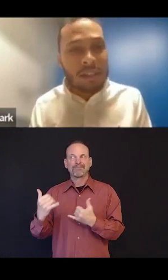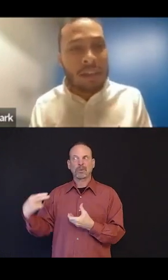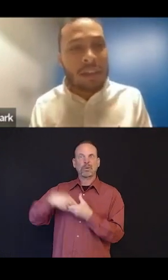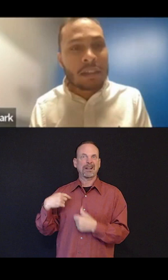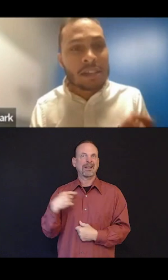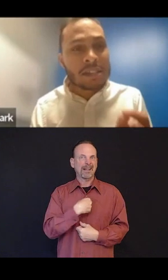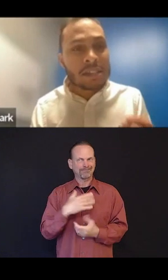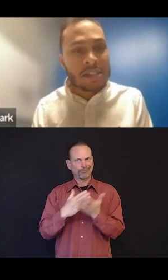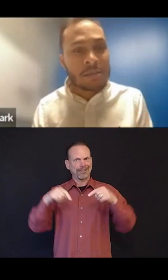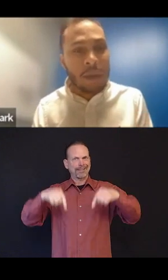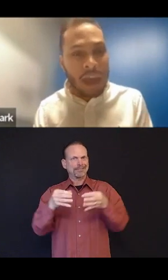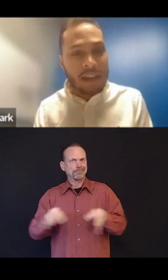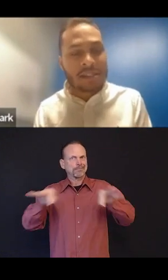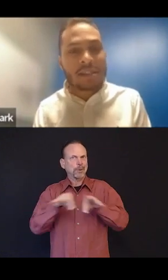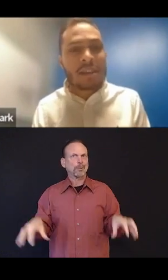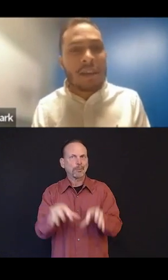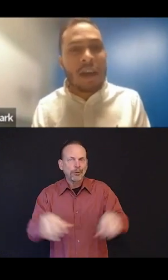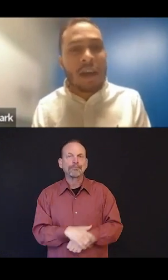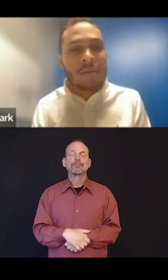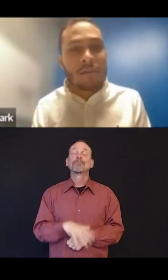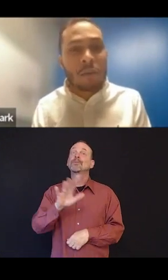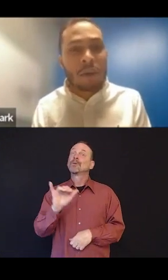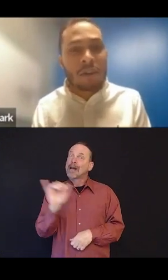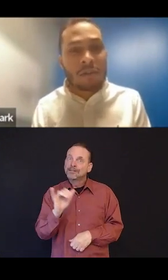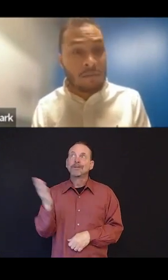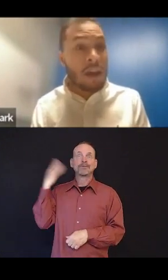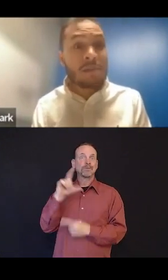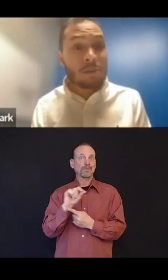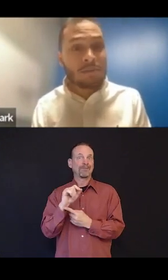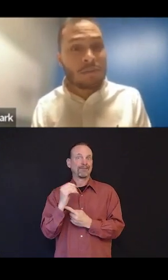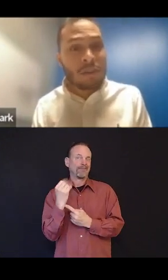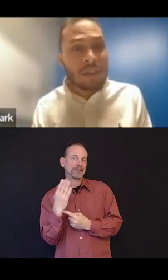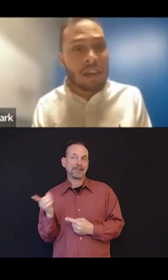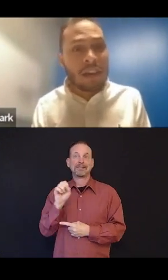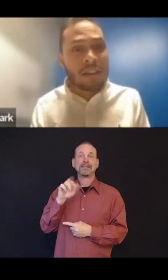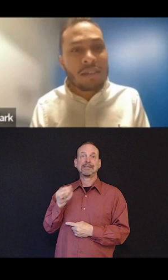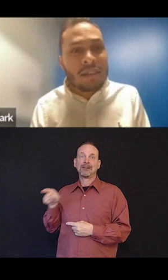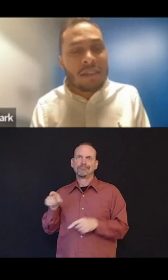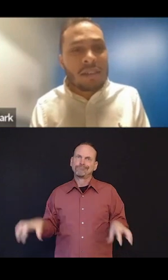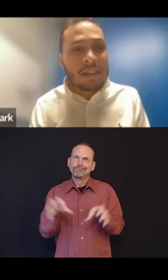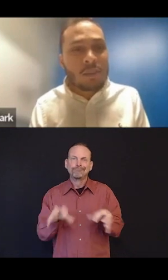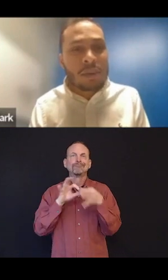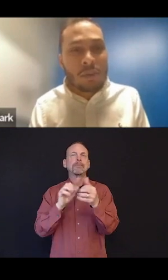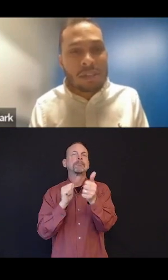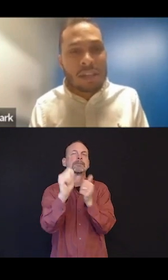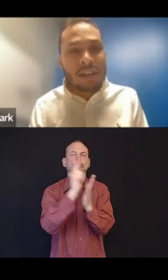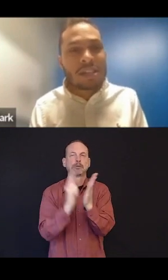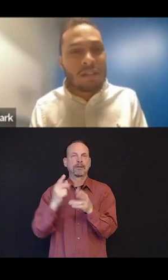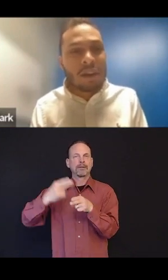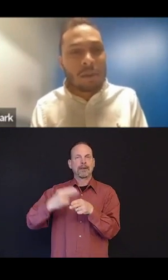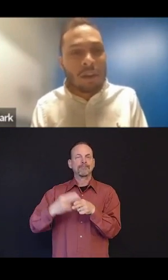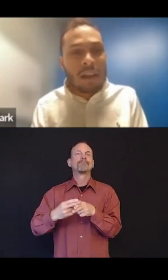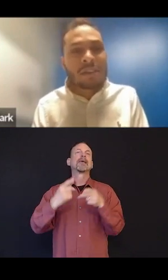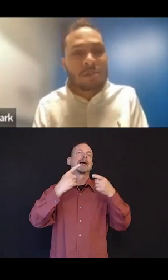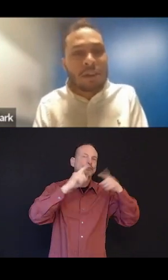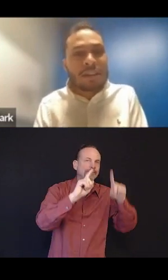helping get the legislation passed for ABLE, for the 2014